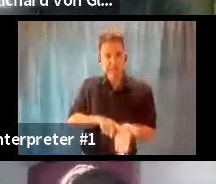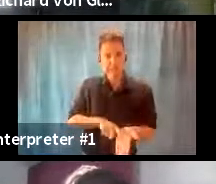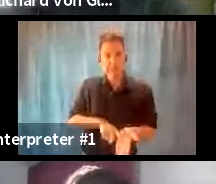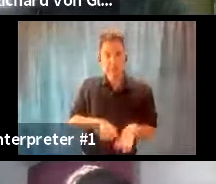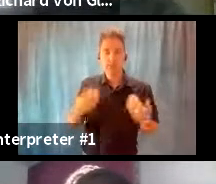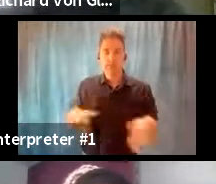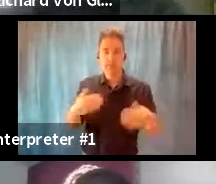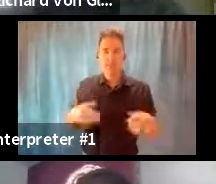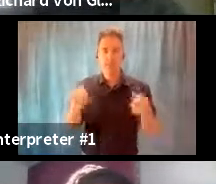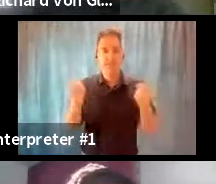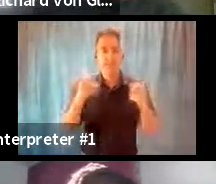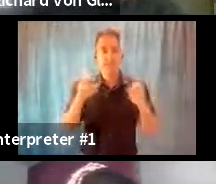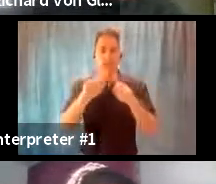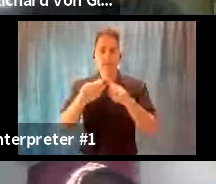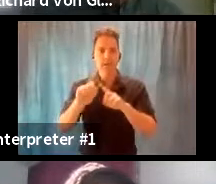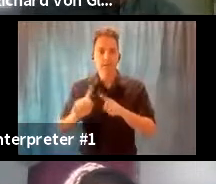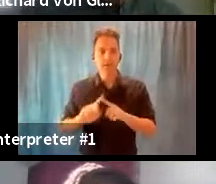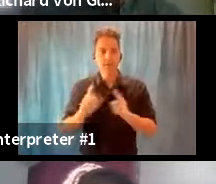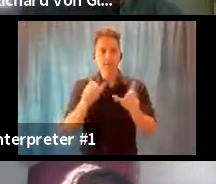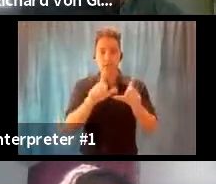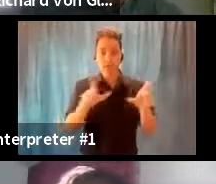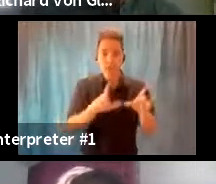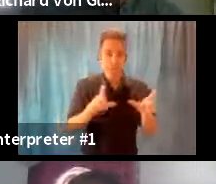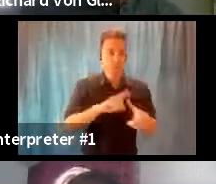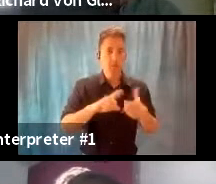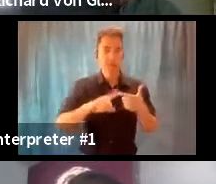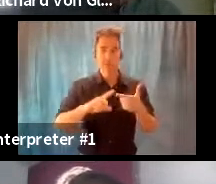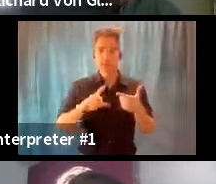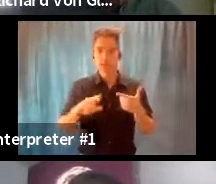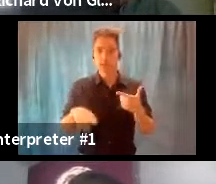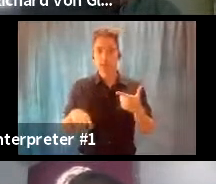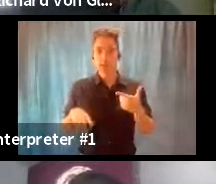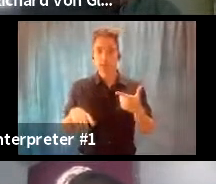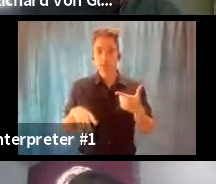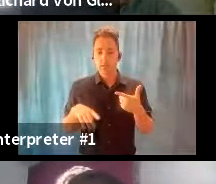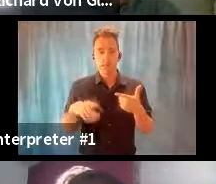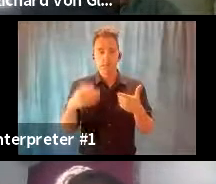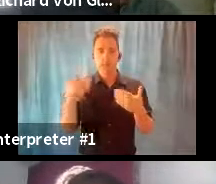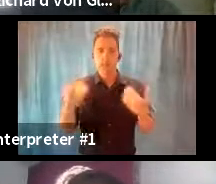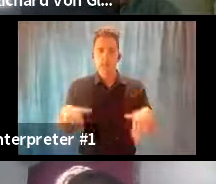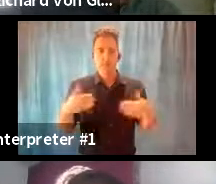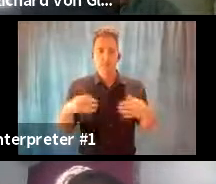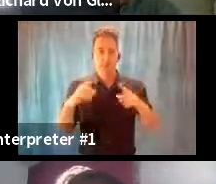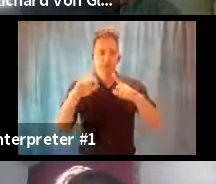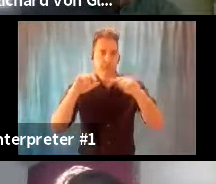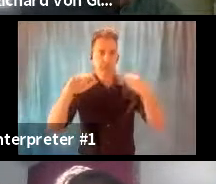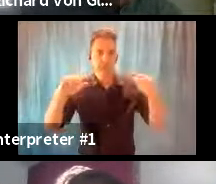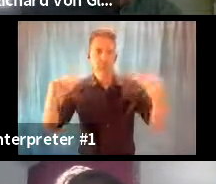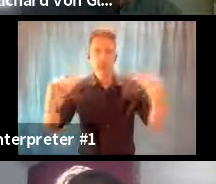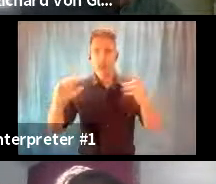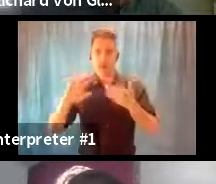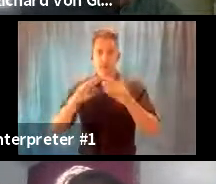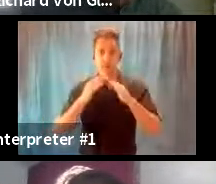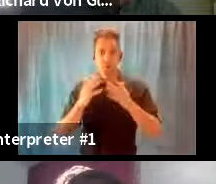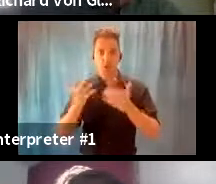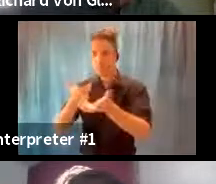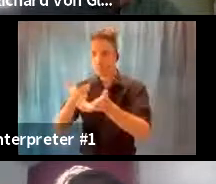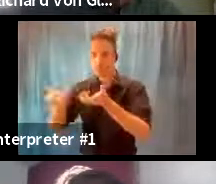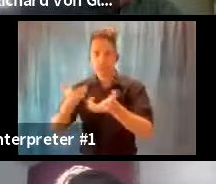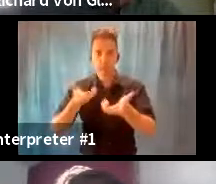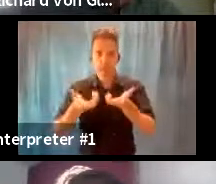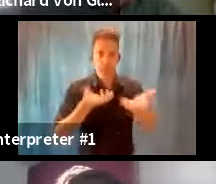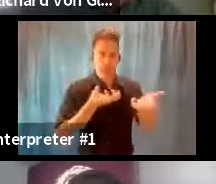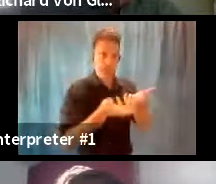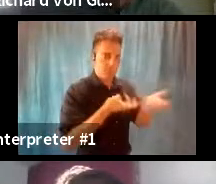different languages. The Process Working Group has driven a robust and inclusive community engagement effort, and the Direct